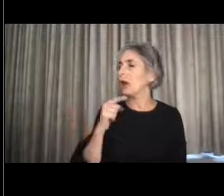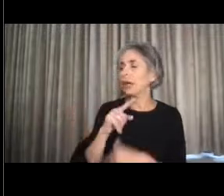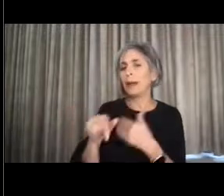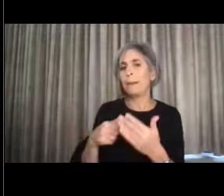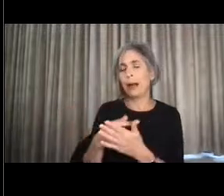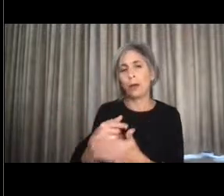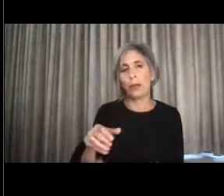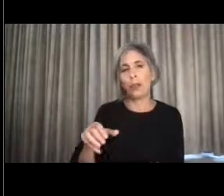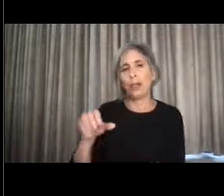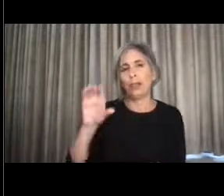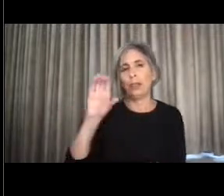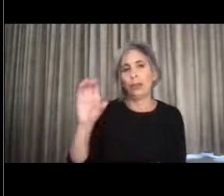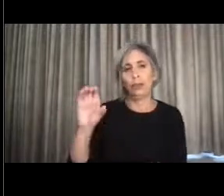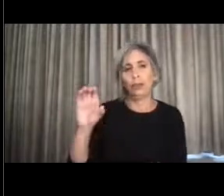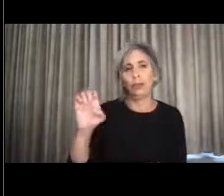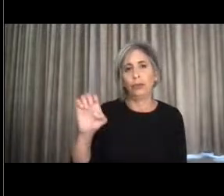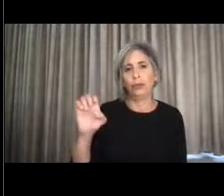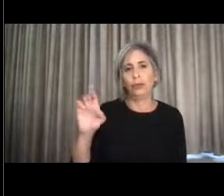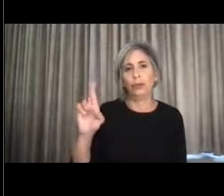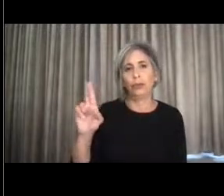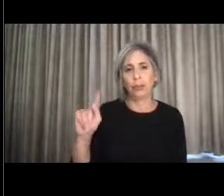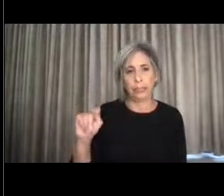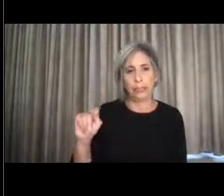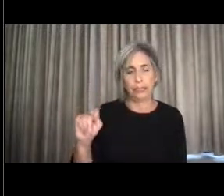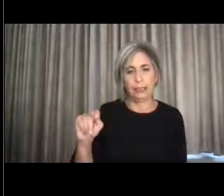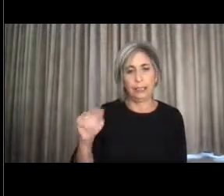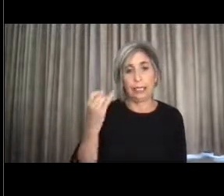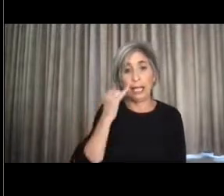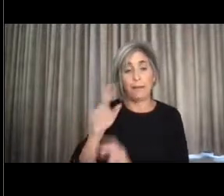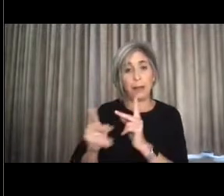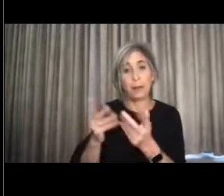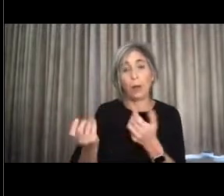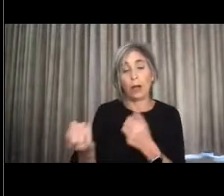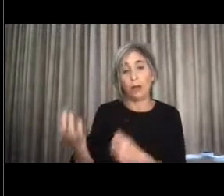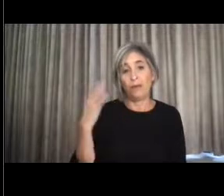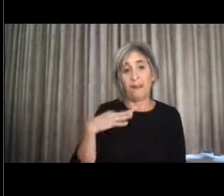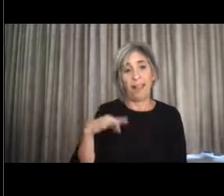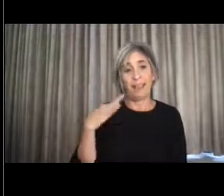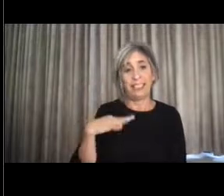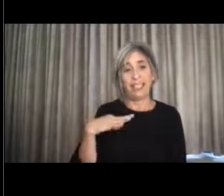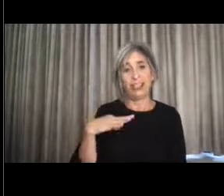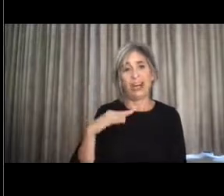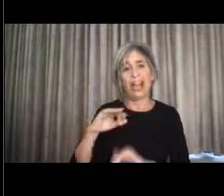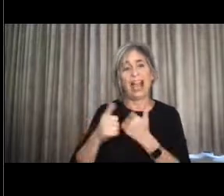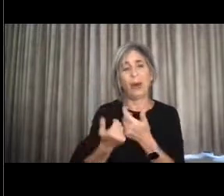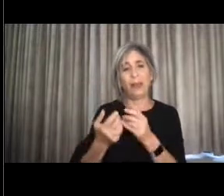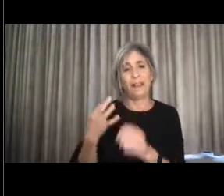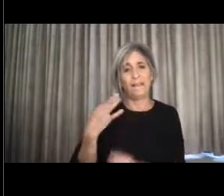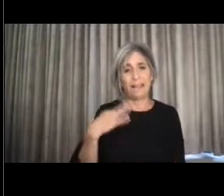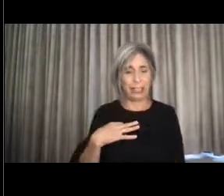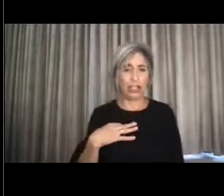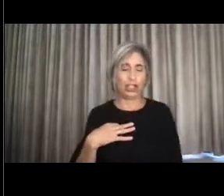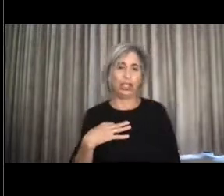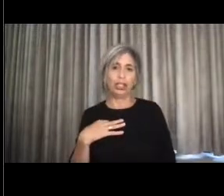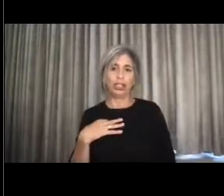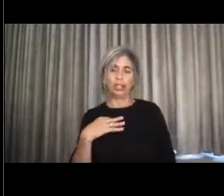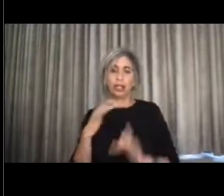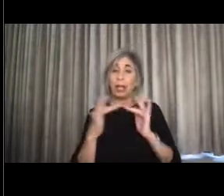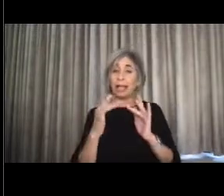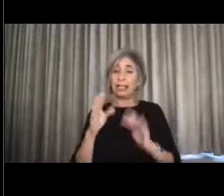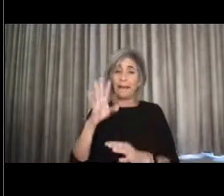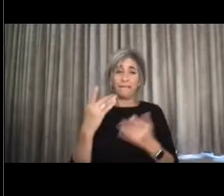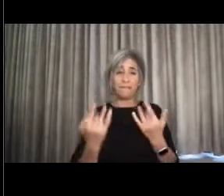time and just provide a number maybe that if people would like to volunteer and how they could do that, or contact fire, or